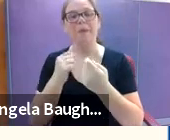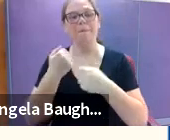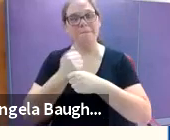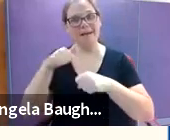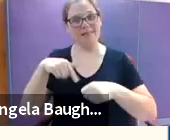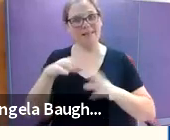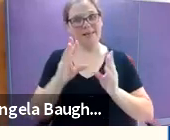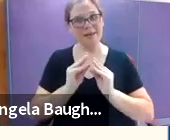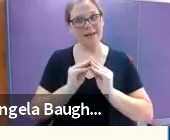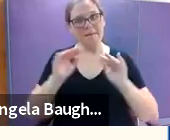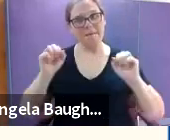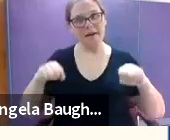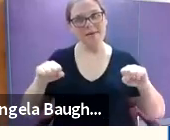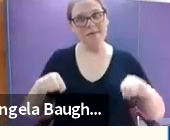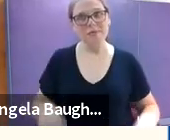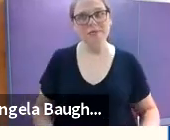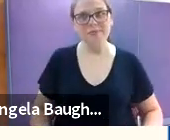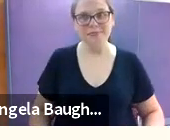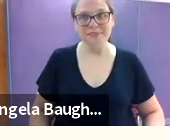possible.